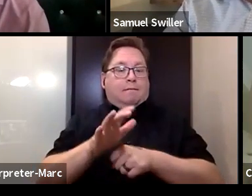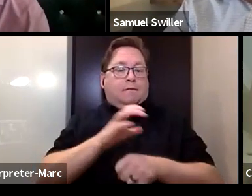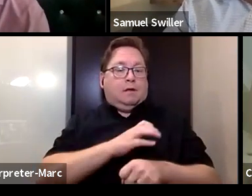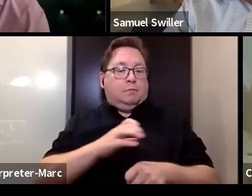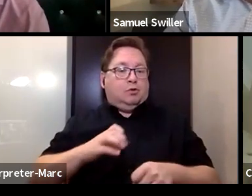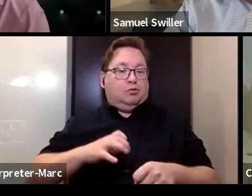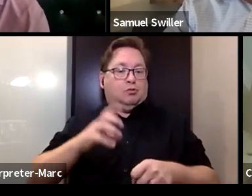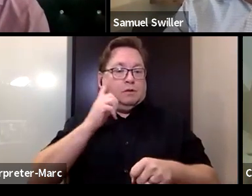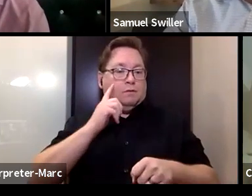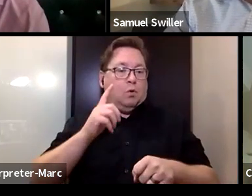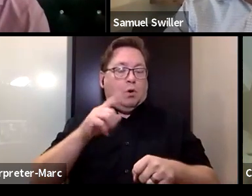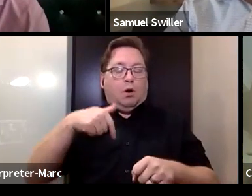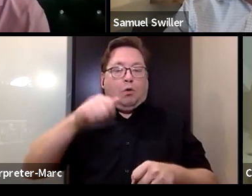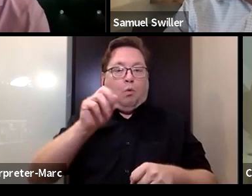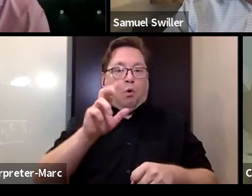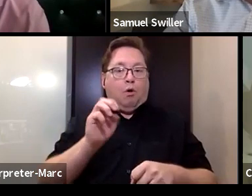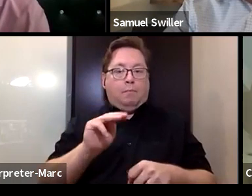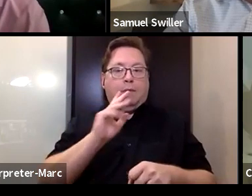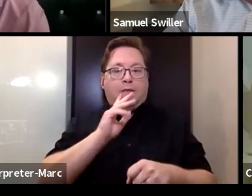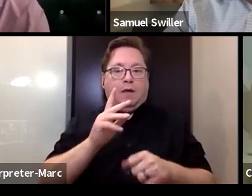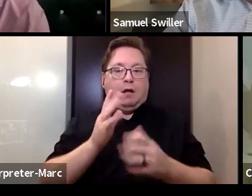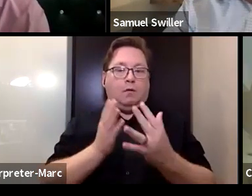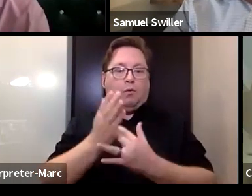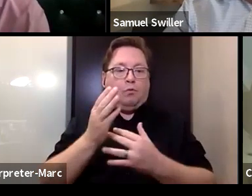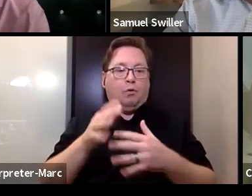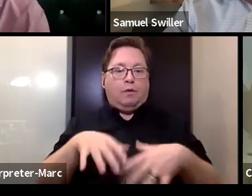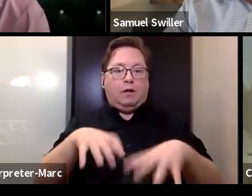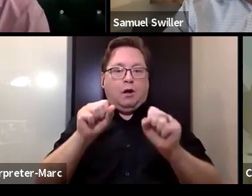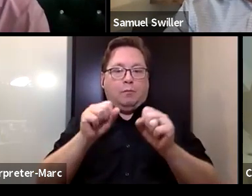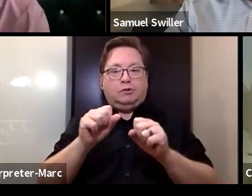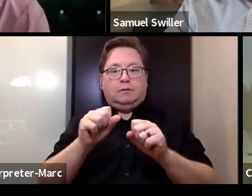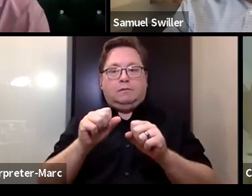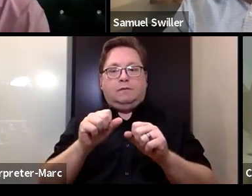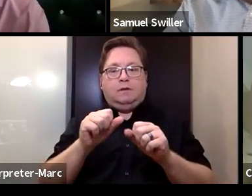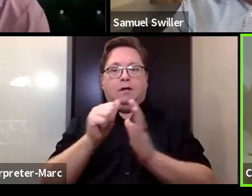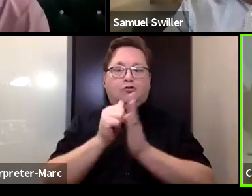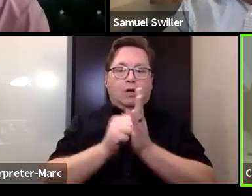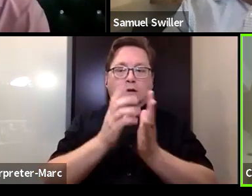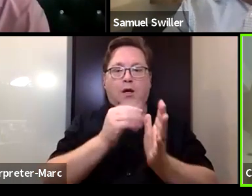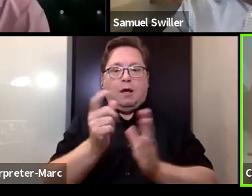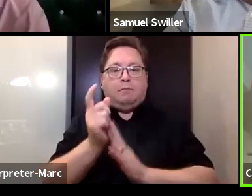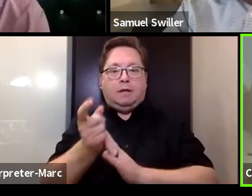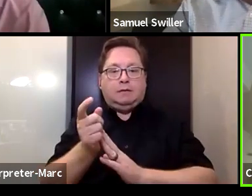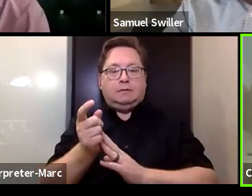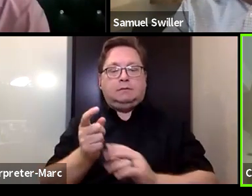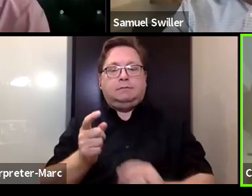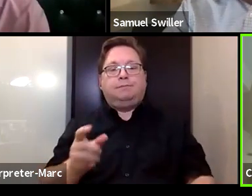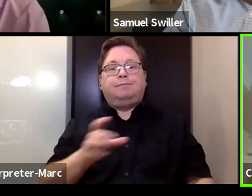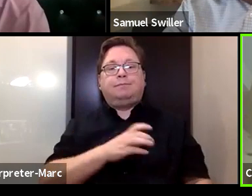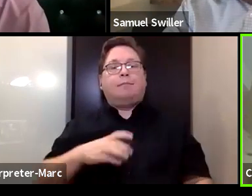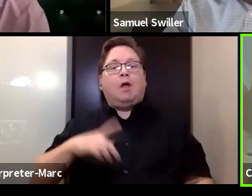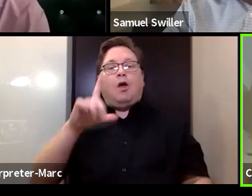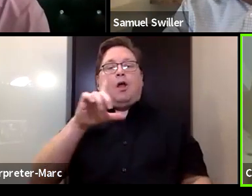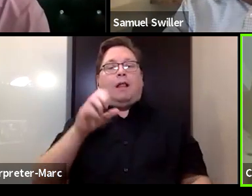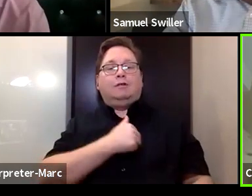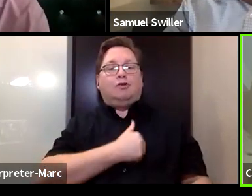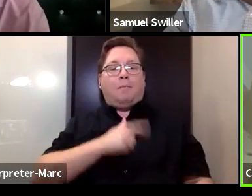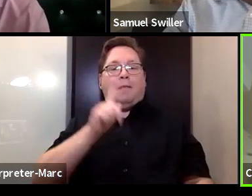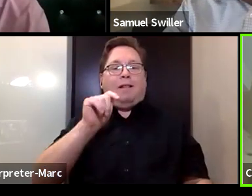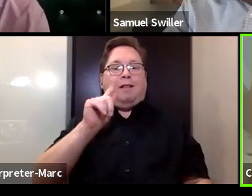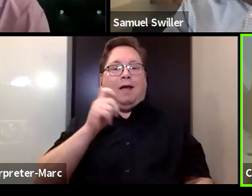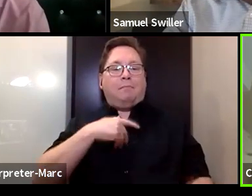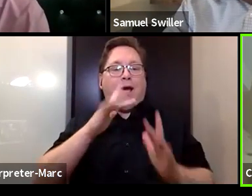through the adoption of the agenda and the minutes. Well, apologize for being late, but my internet went out.